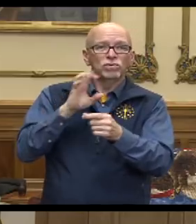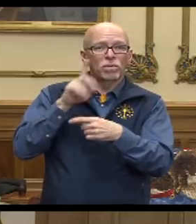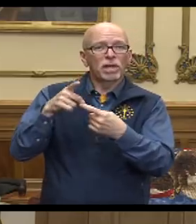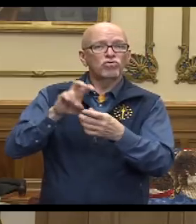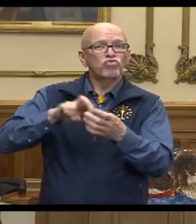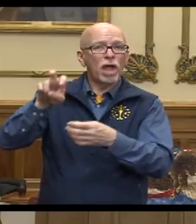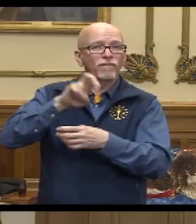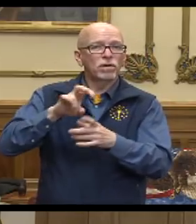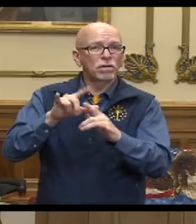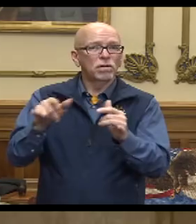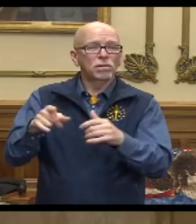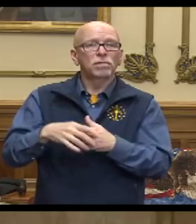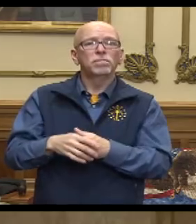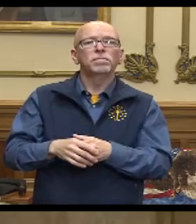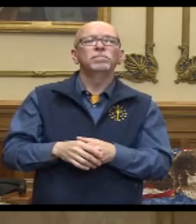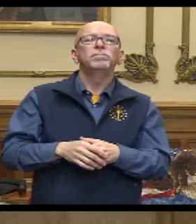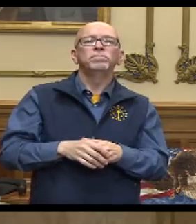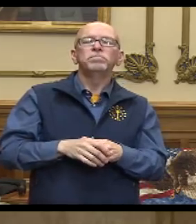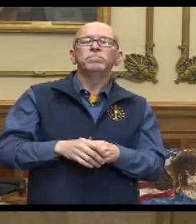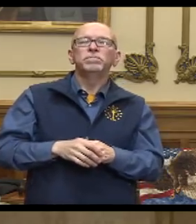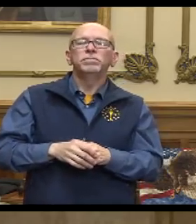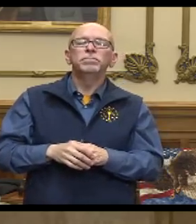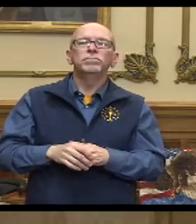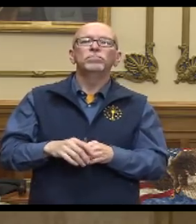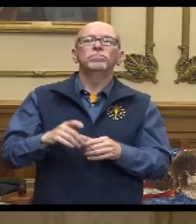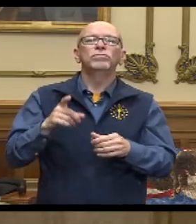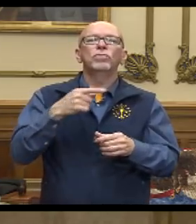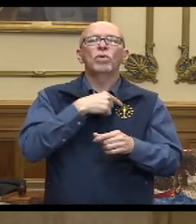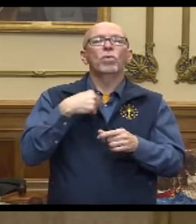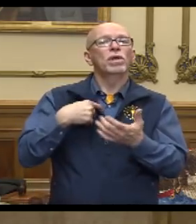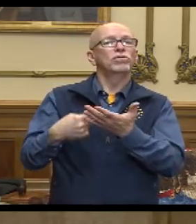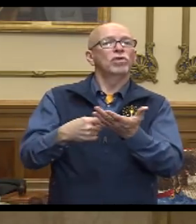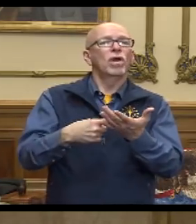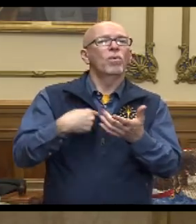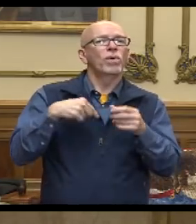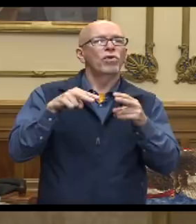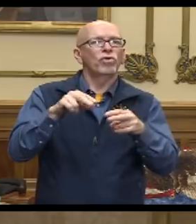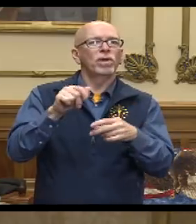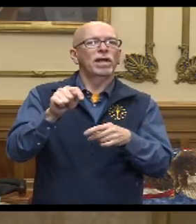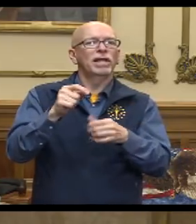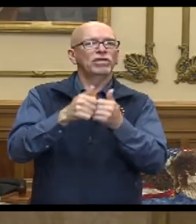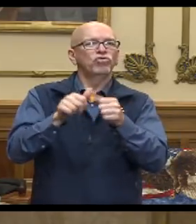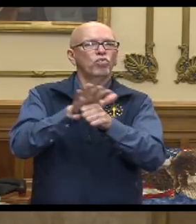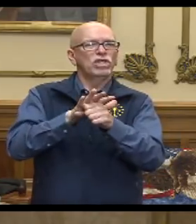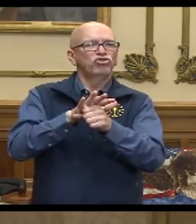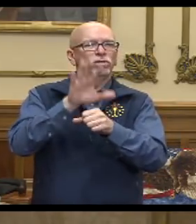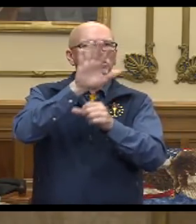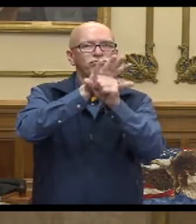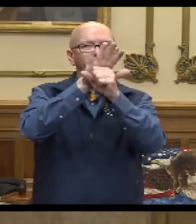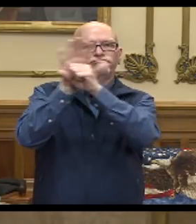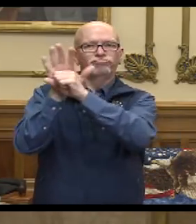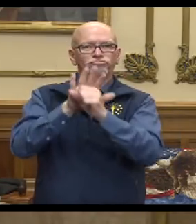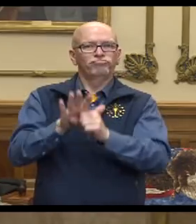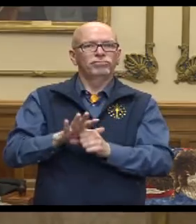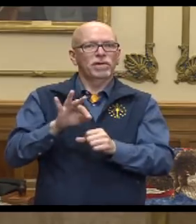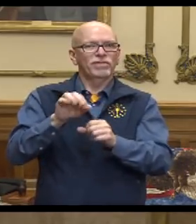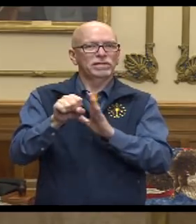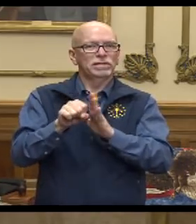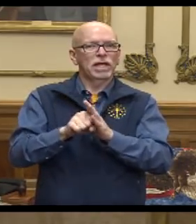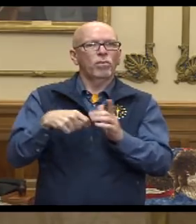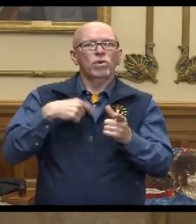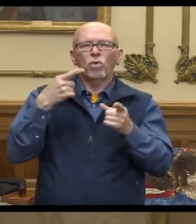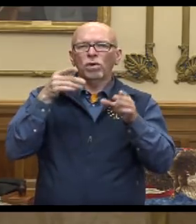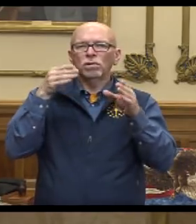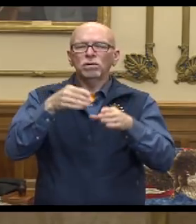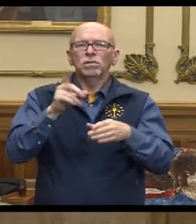travel that we take into consideration? Yeah, so when we look at regions of the state, we always want to pay attention